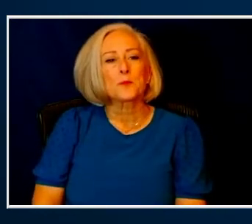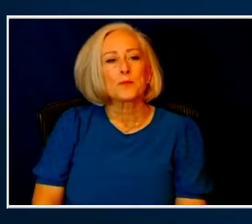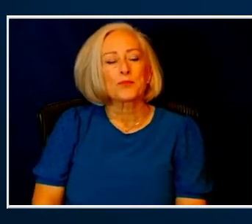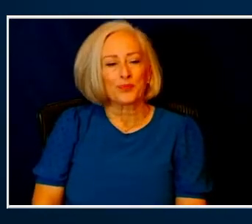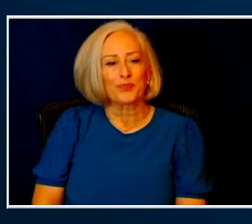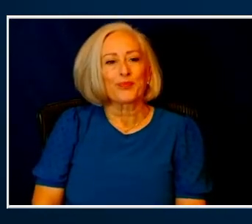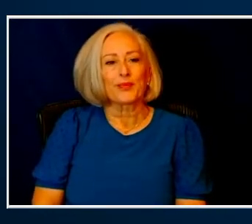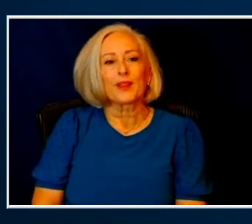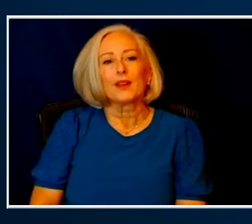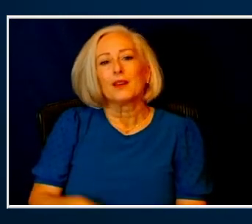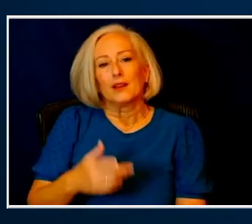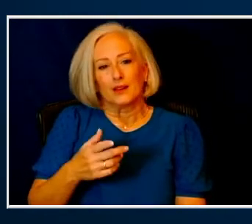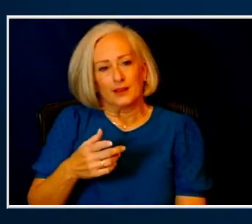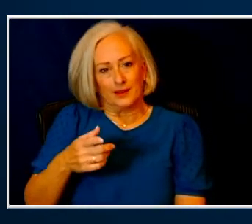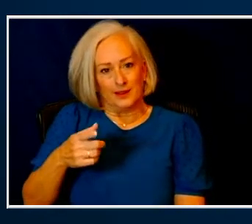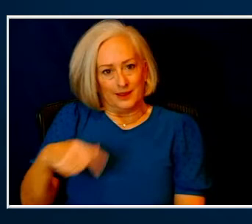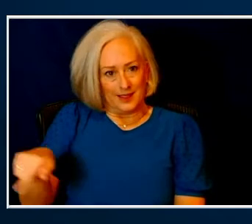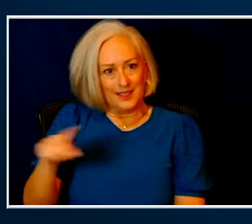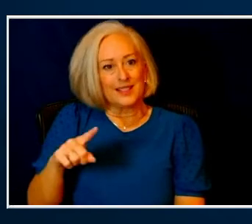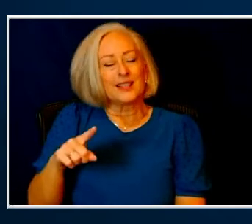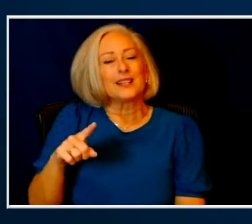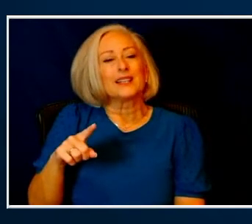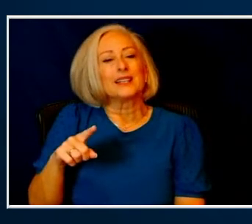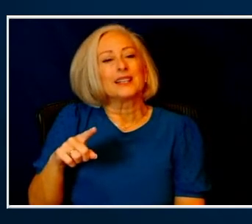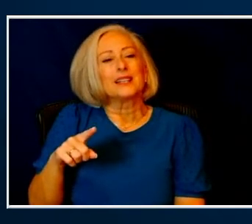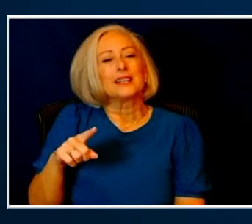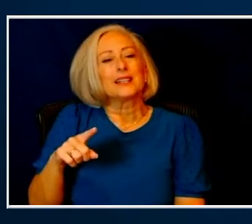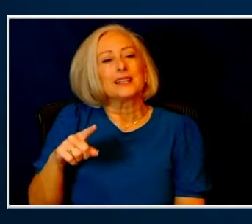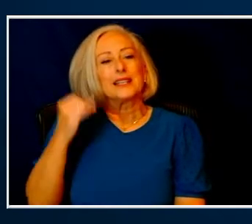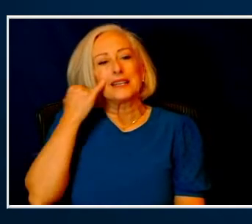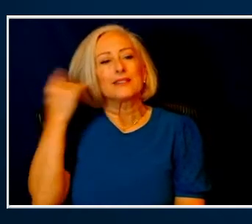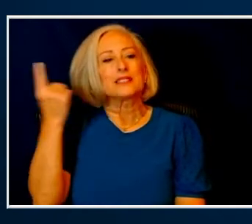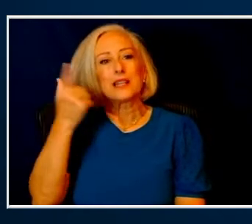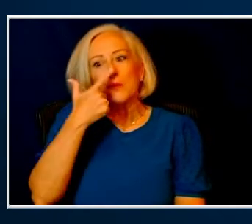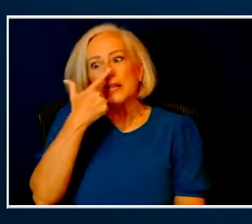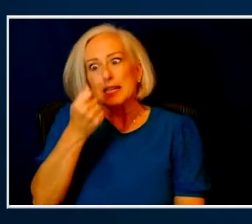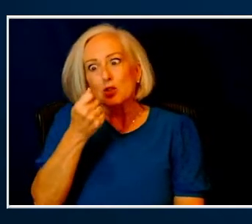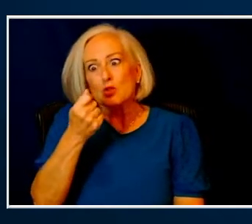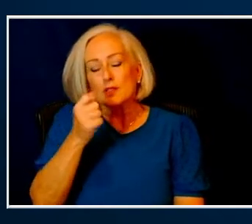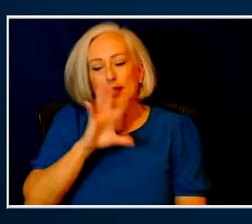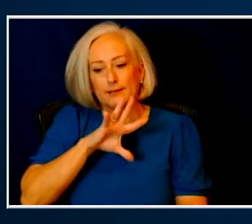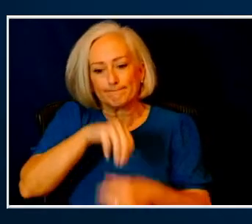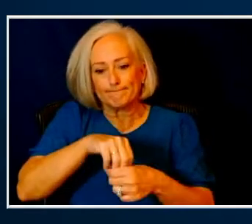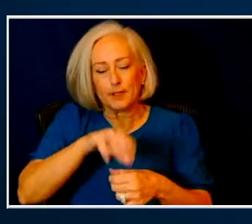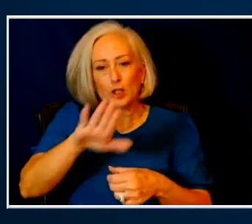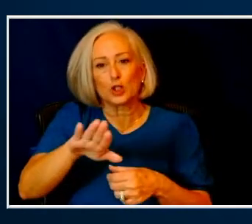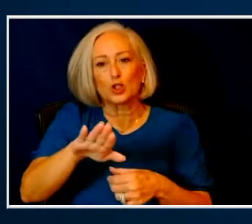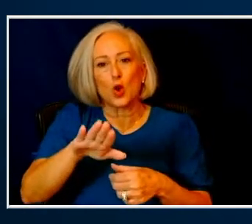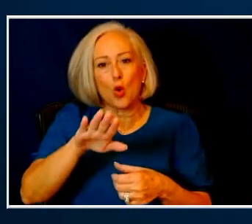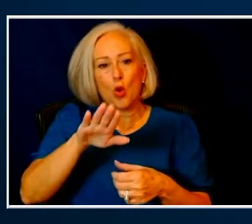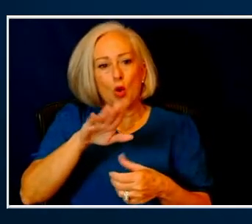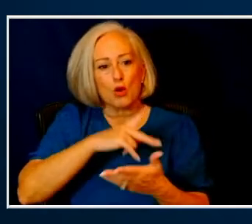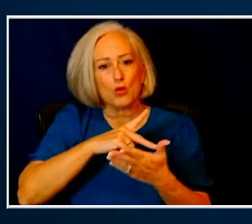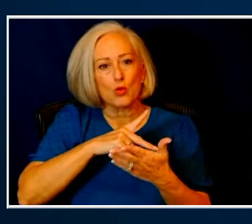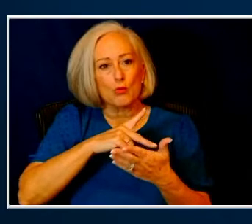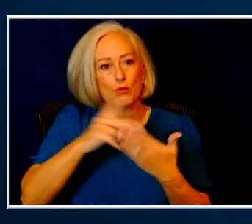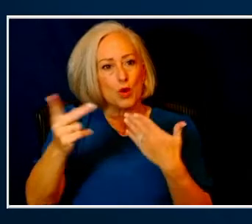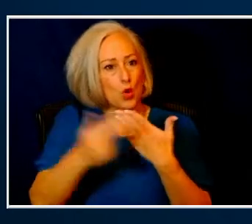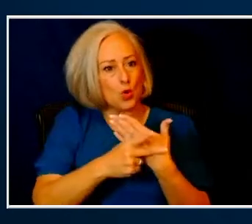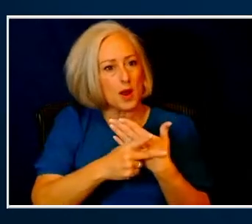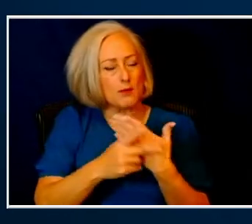John, because it's cool to say that. If somebody is interested in taking part in your weight loss research of the program, what do they need to do?